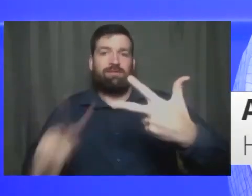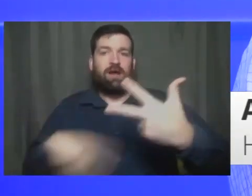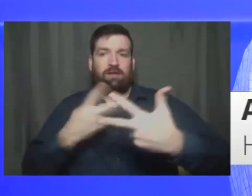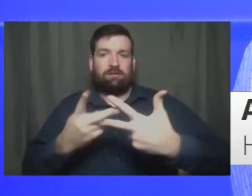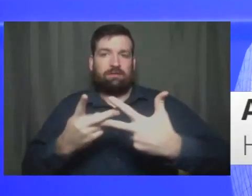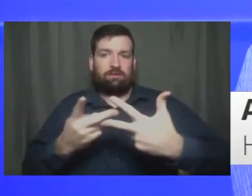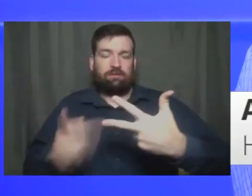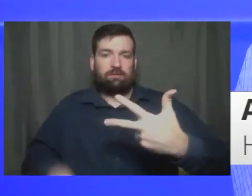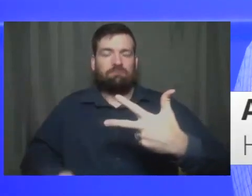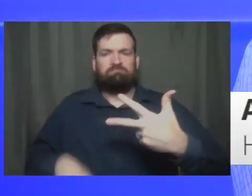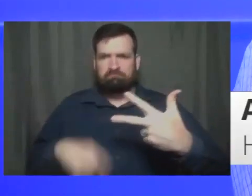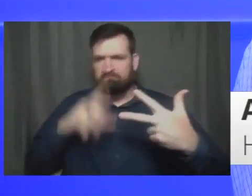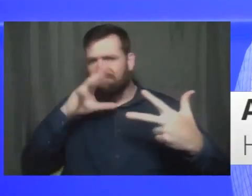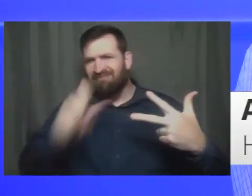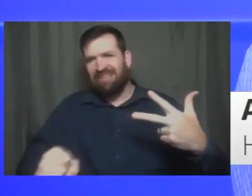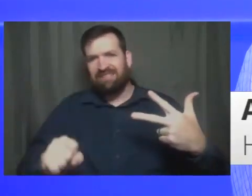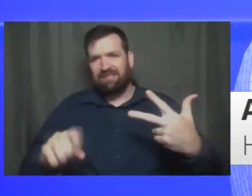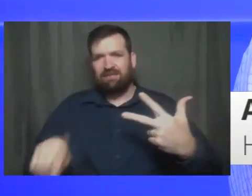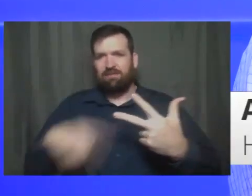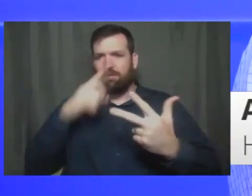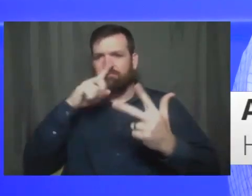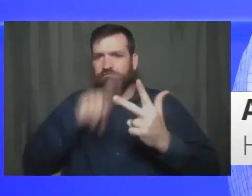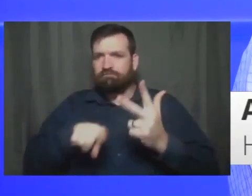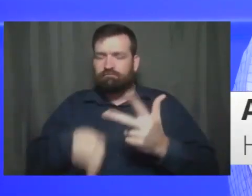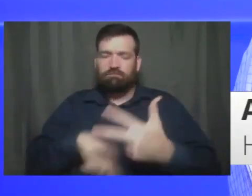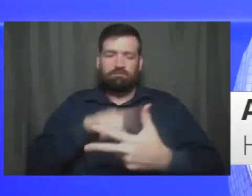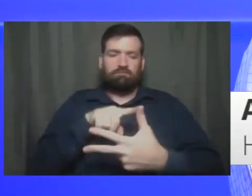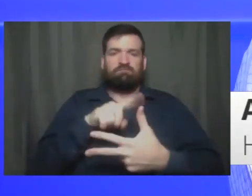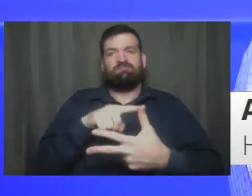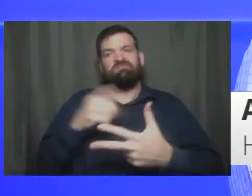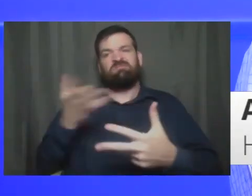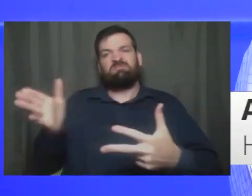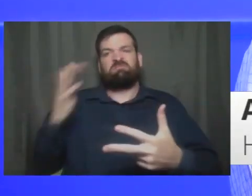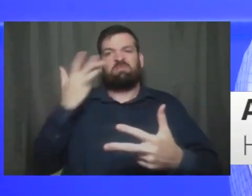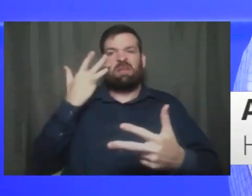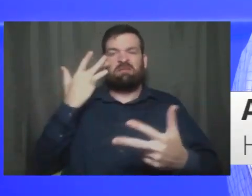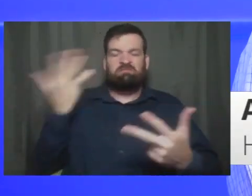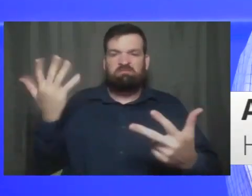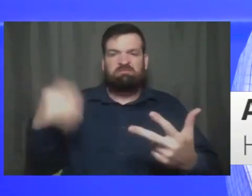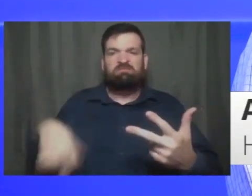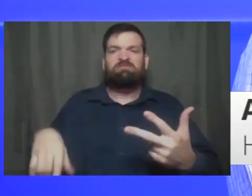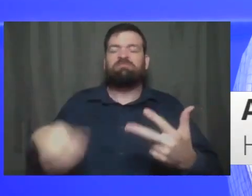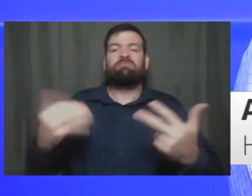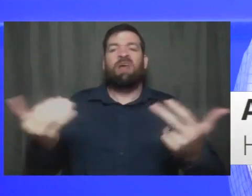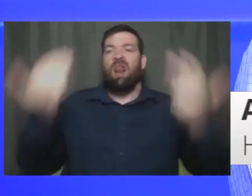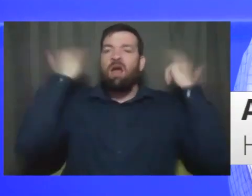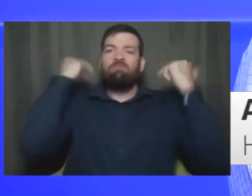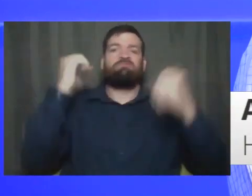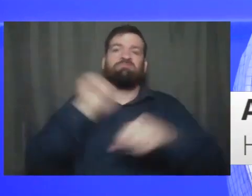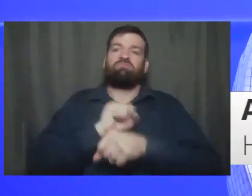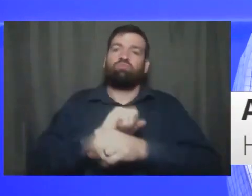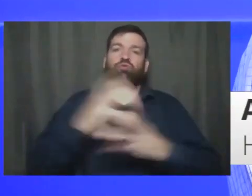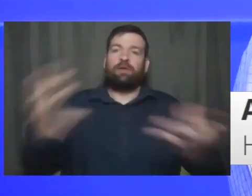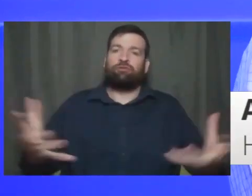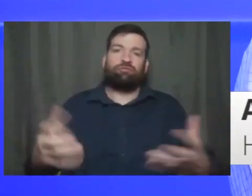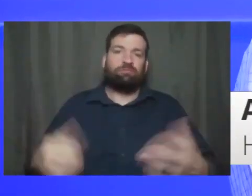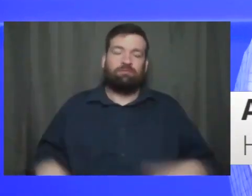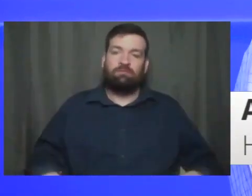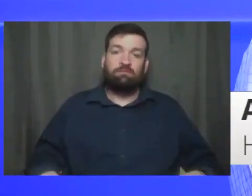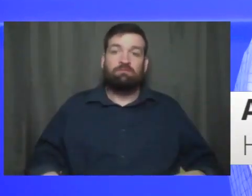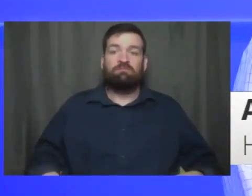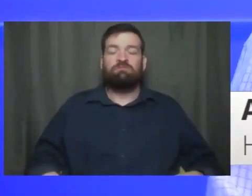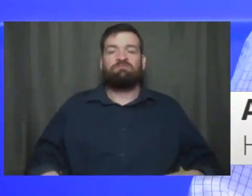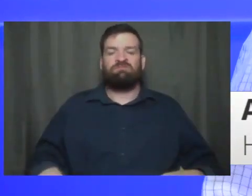reading about this. The first one is the one we generally think about, where you're just overwhelmed and overworked, and you start to get kind of cynical